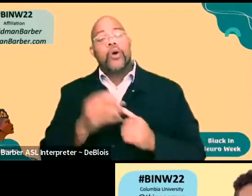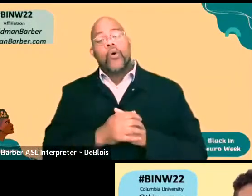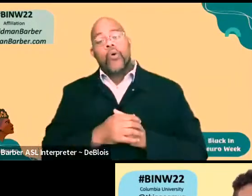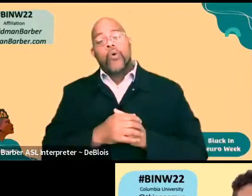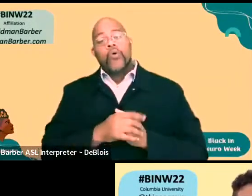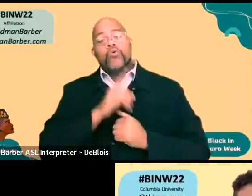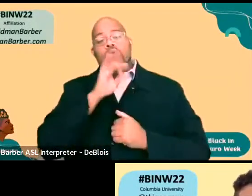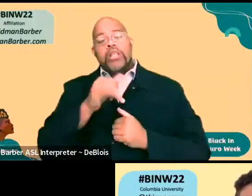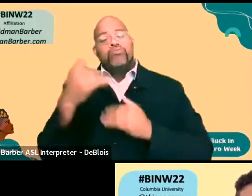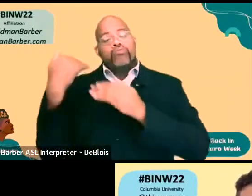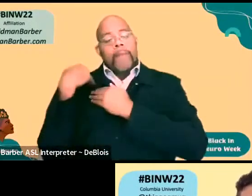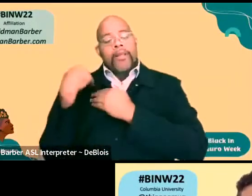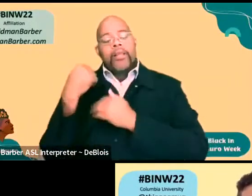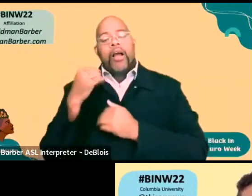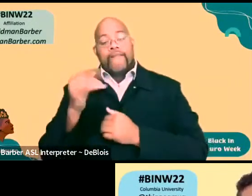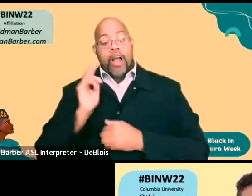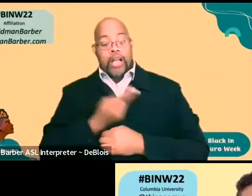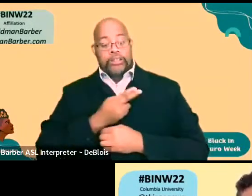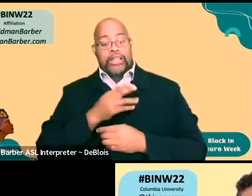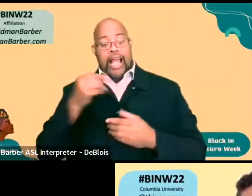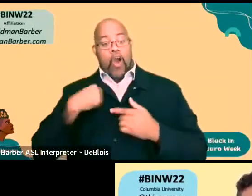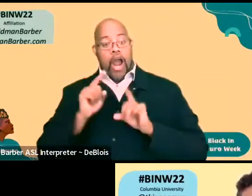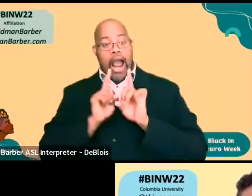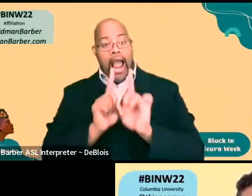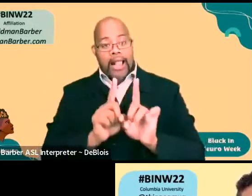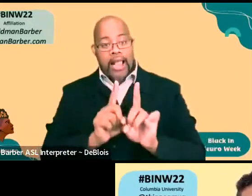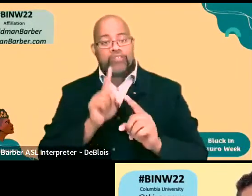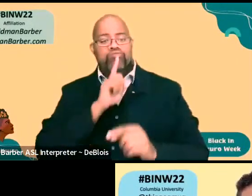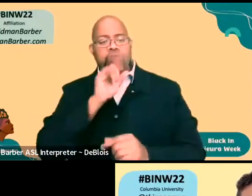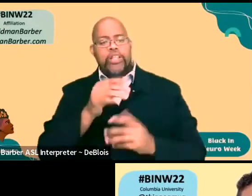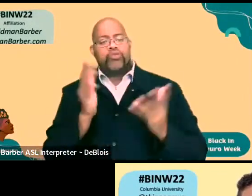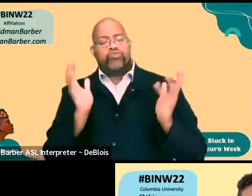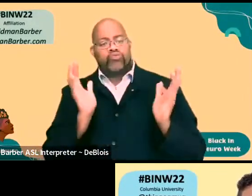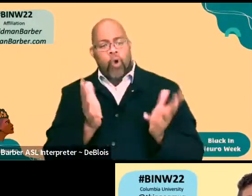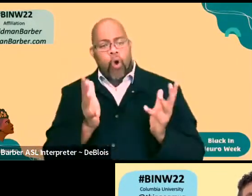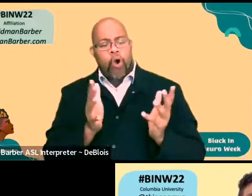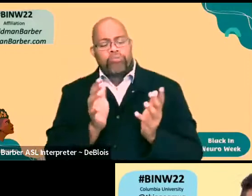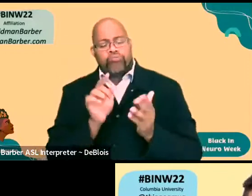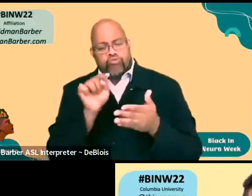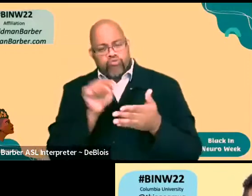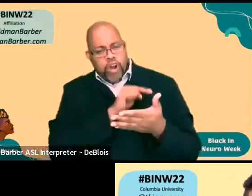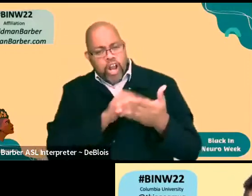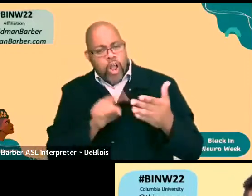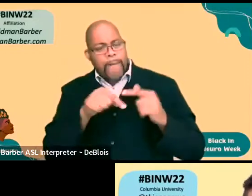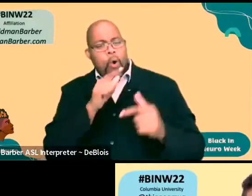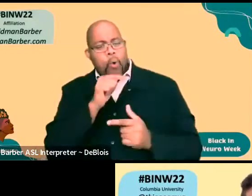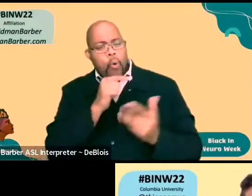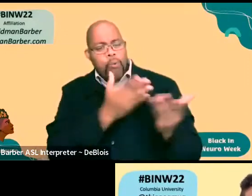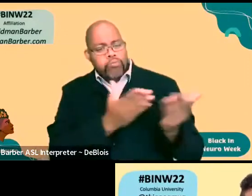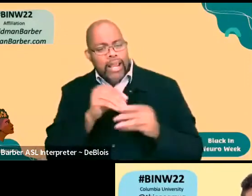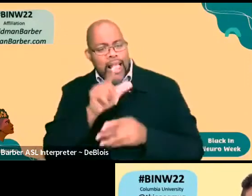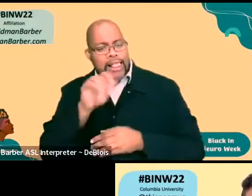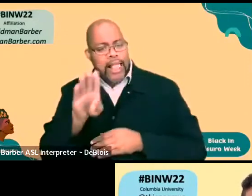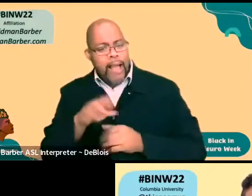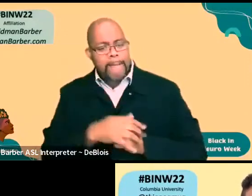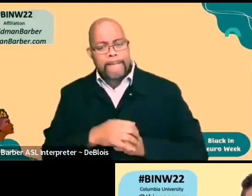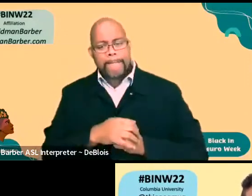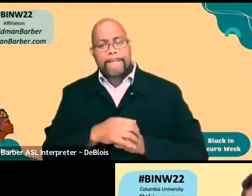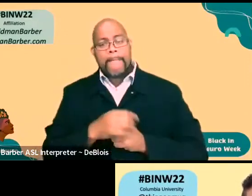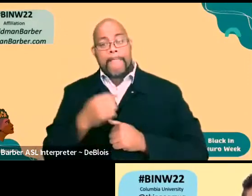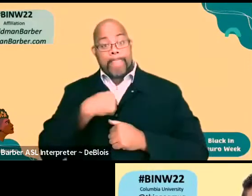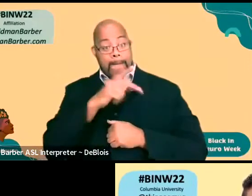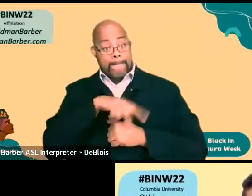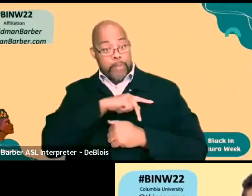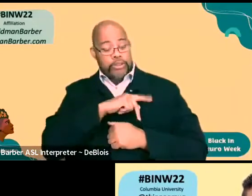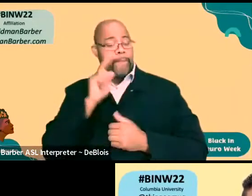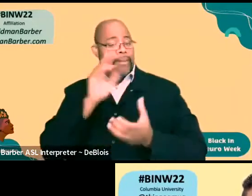it's really the responsibilities of us and our allies to really talk and be critical about who we're bringing into the lab. I